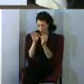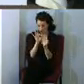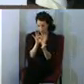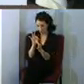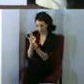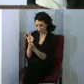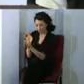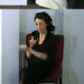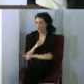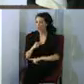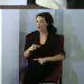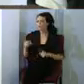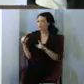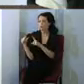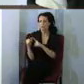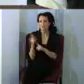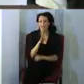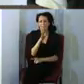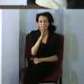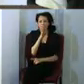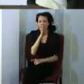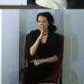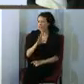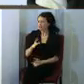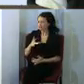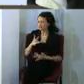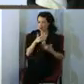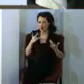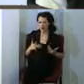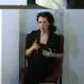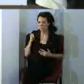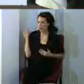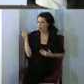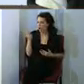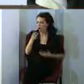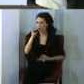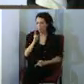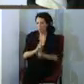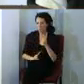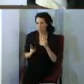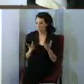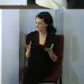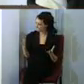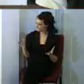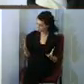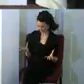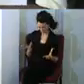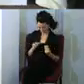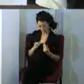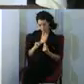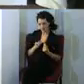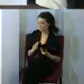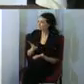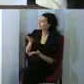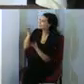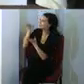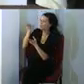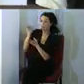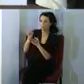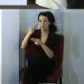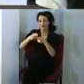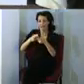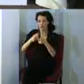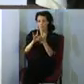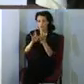my mouth and the meditations on each and every one of our hearts, may they be ever acceptable to you. In the name of Jesus the Christ, in